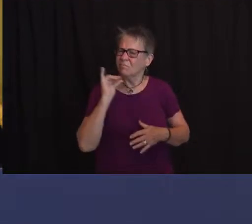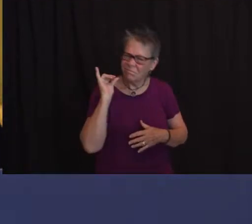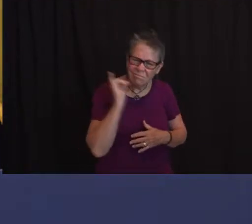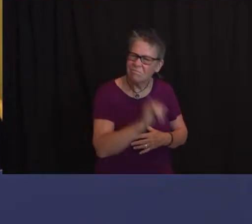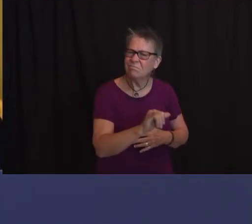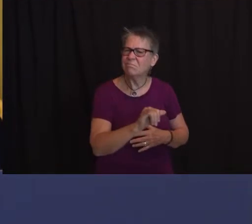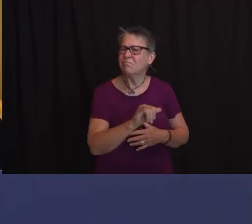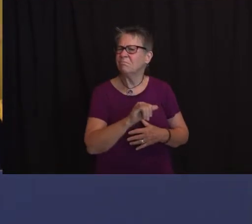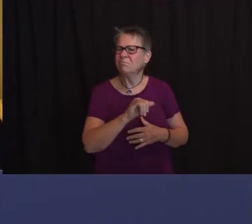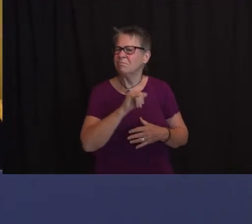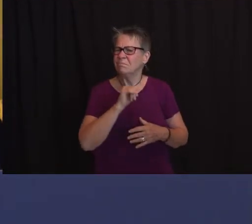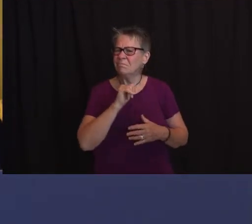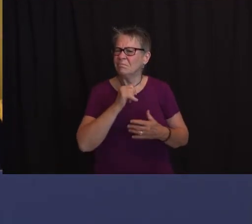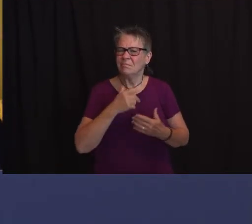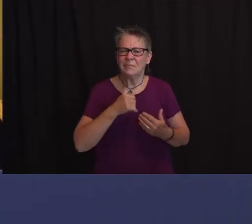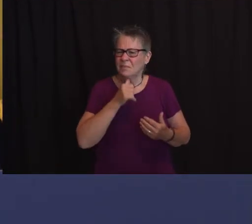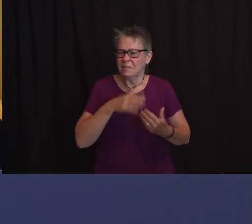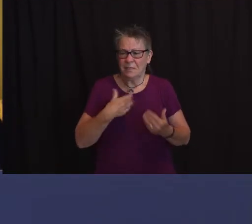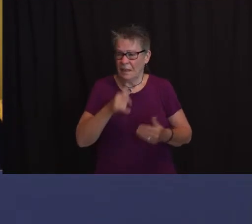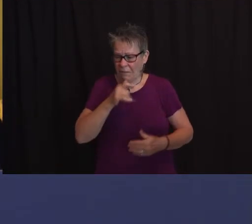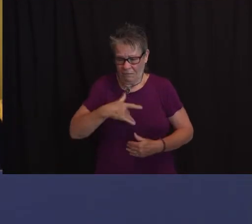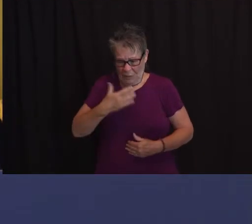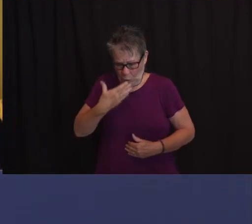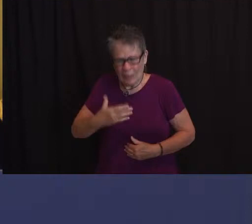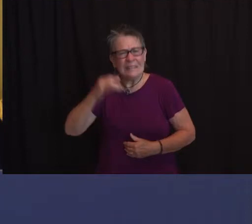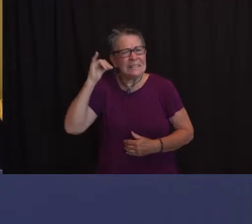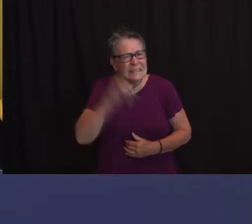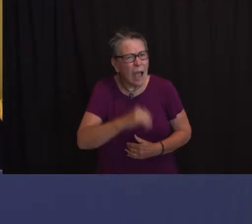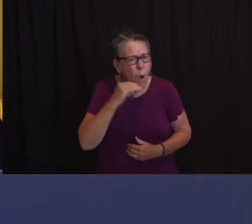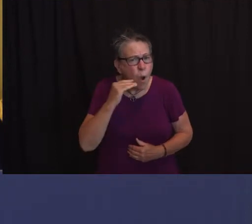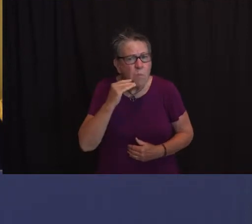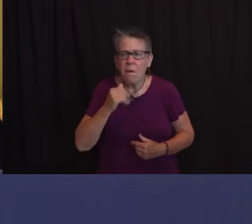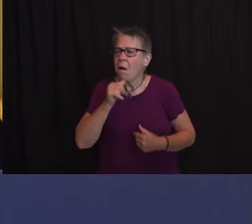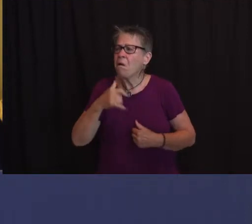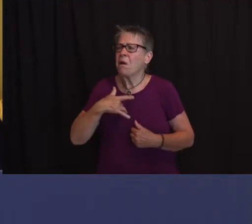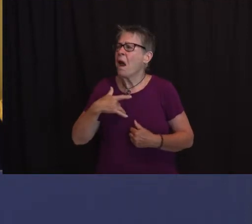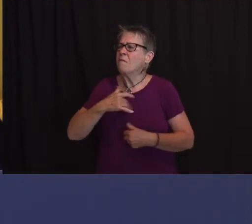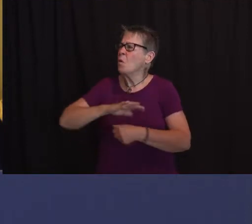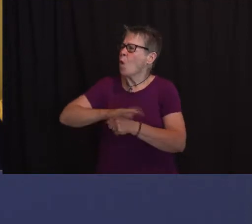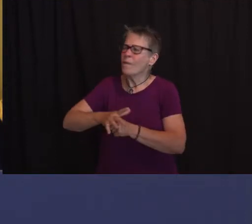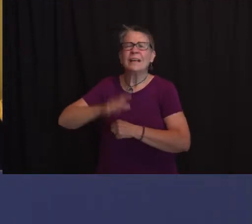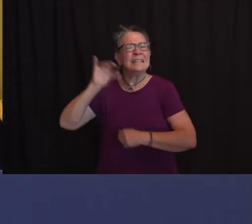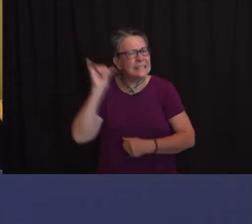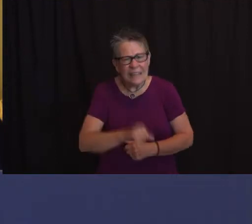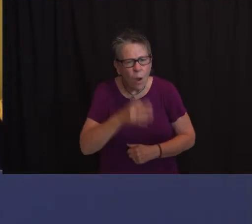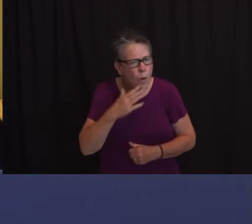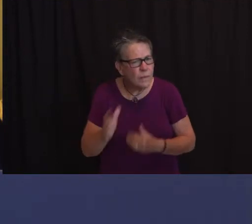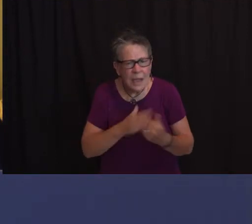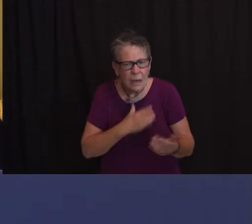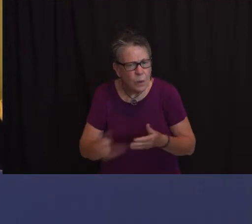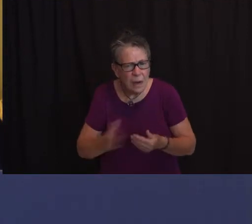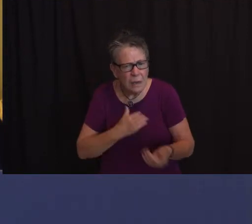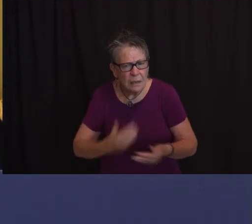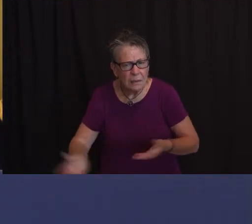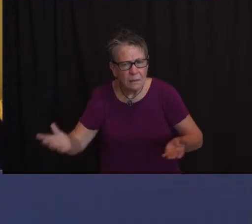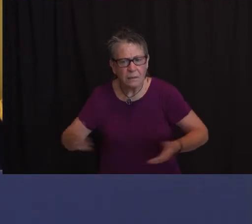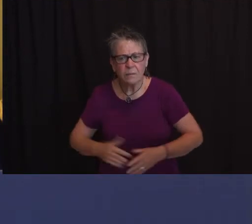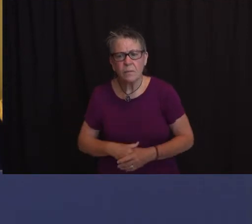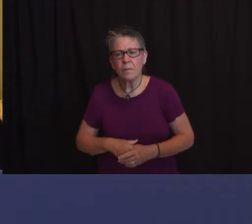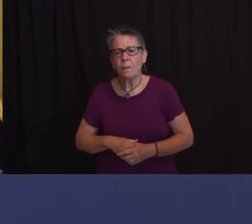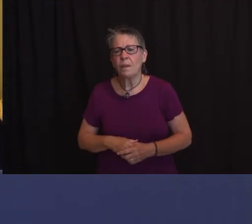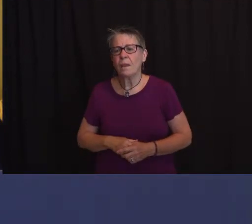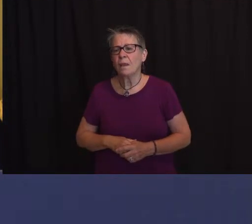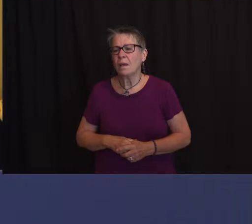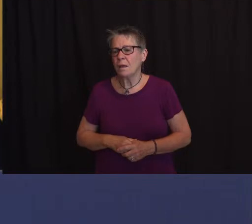I'll make an observation or two, and then you should jump in, and Paramel's welcome to add anything he's got. But I would just